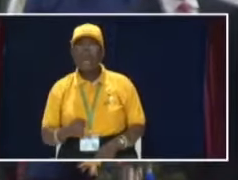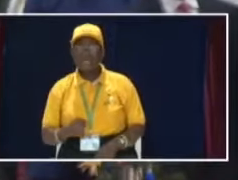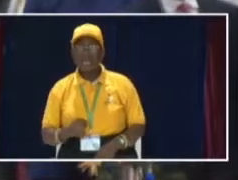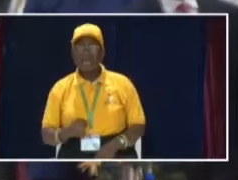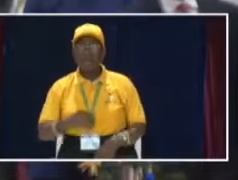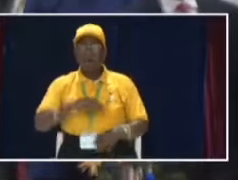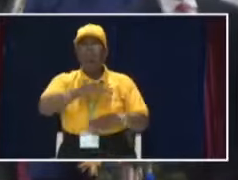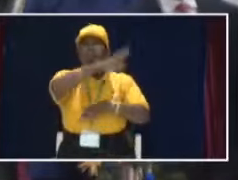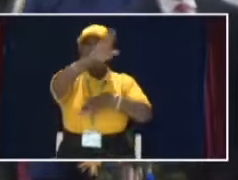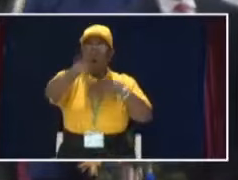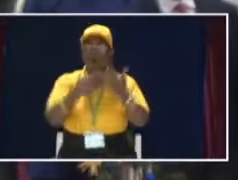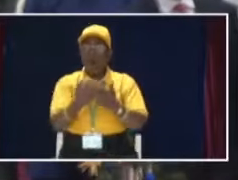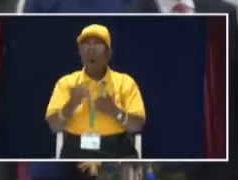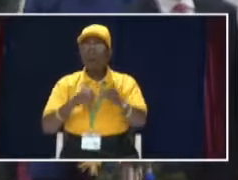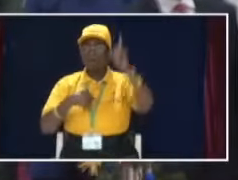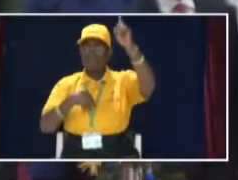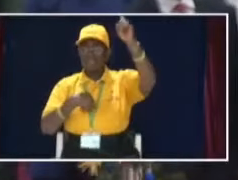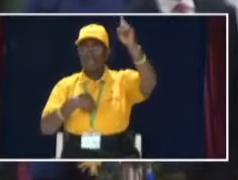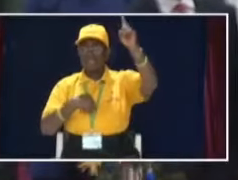all I've done for you,